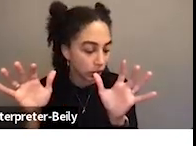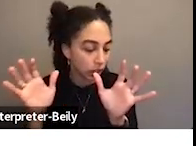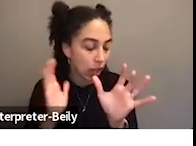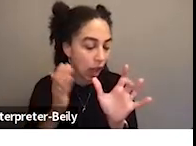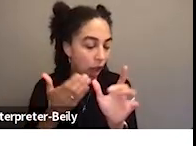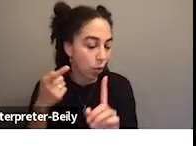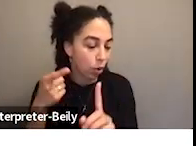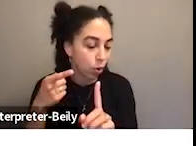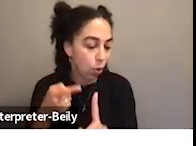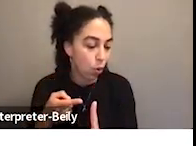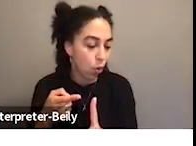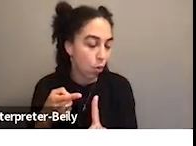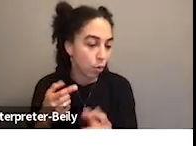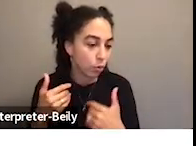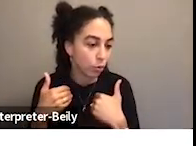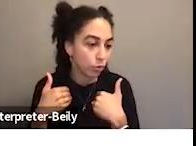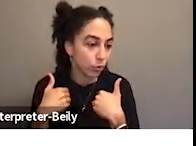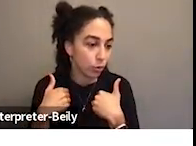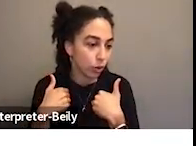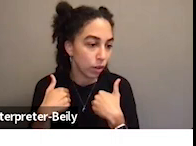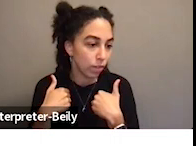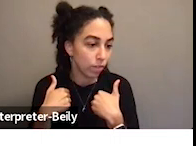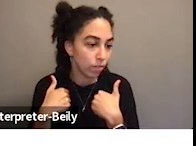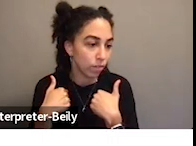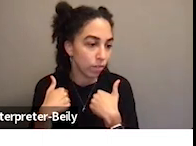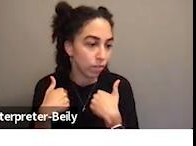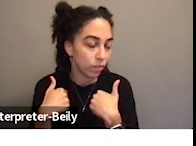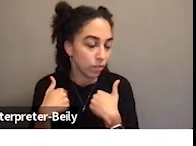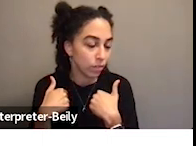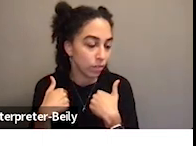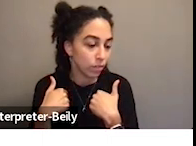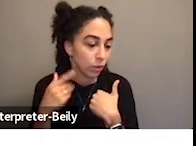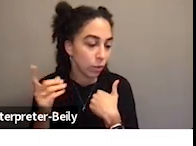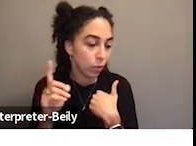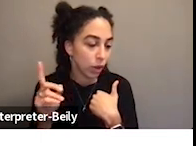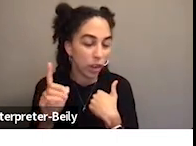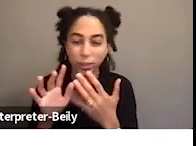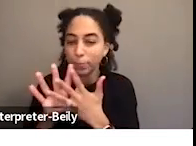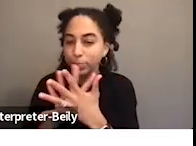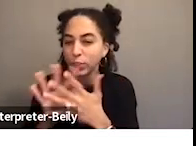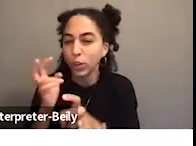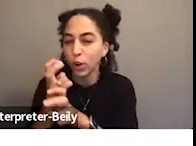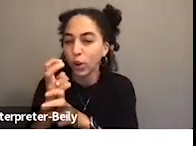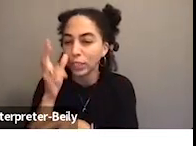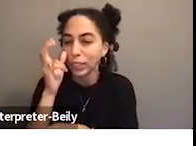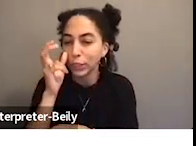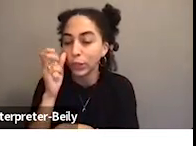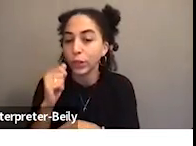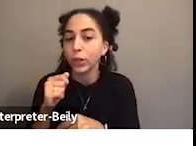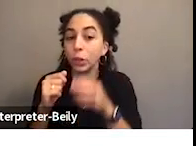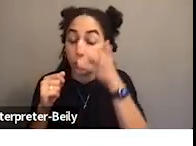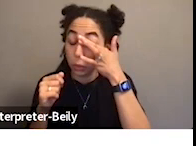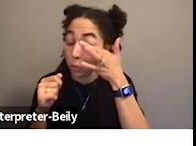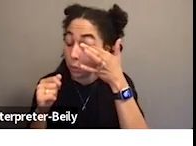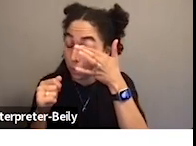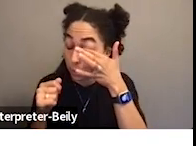goal to have Disability Connection be a place where you'll get internal updates from me and